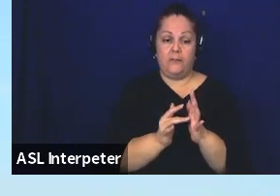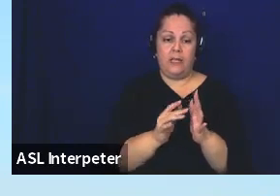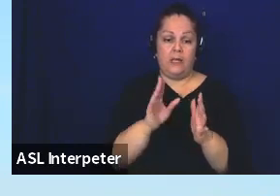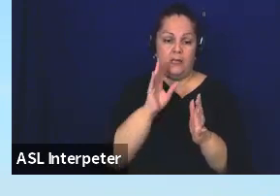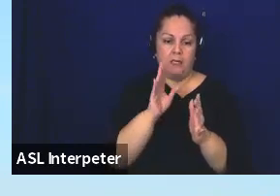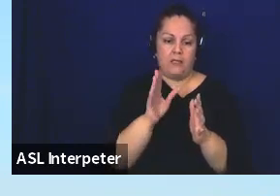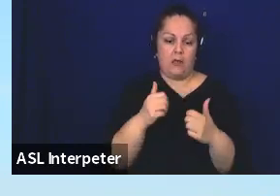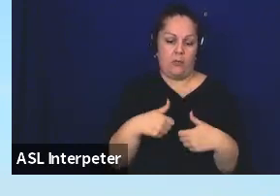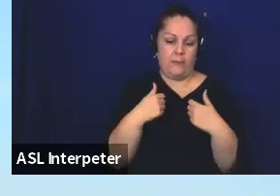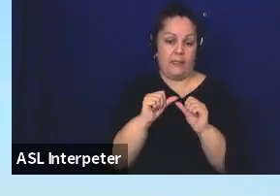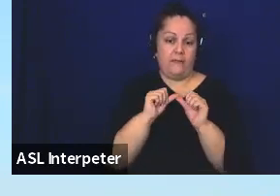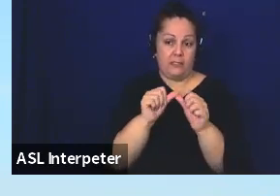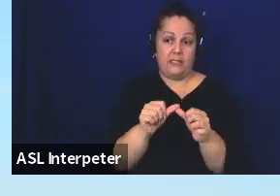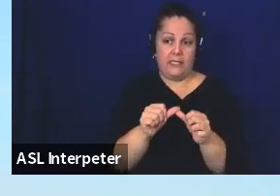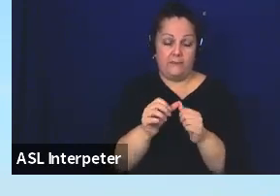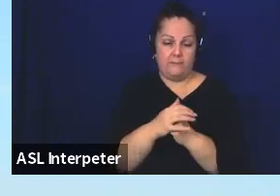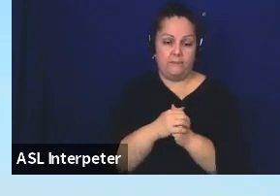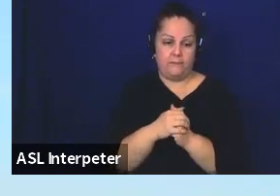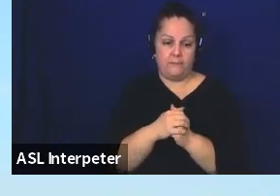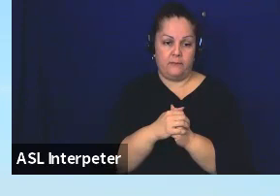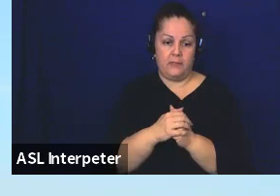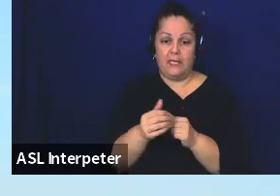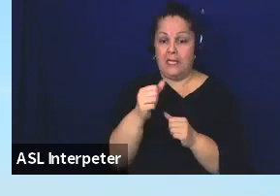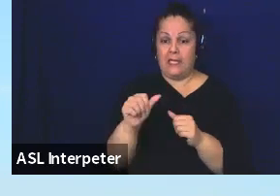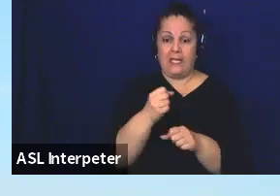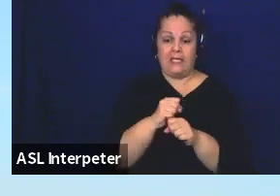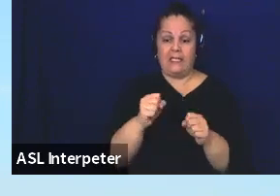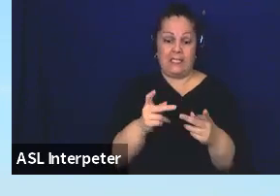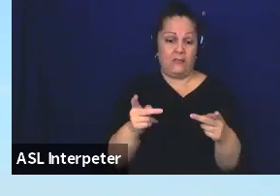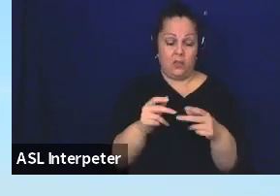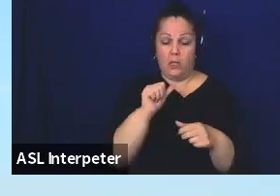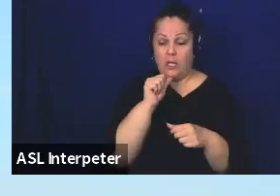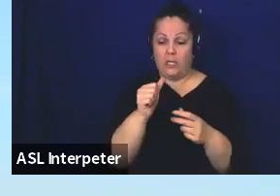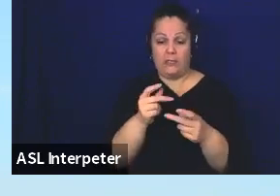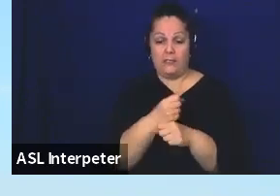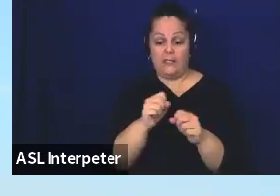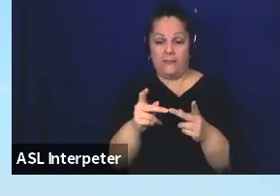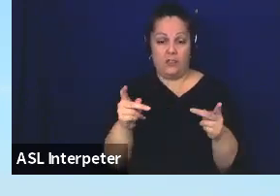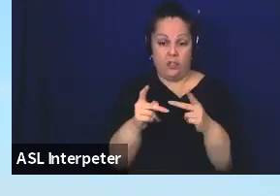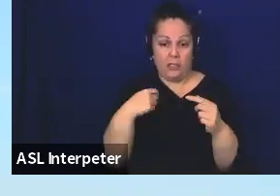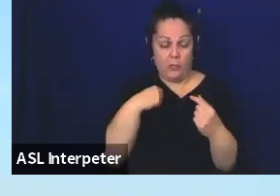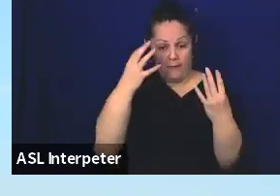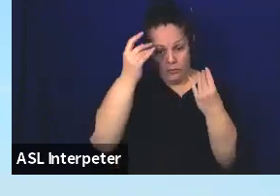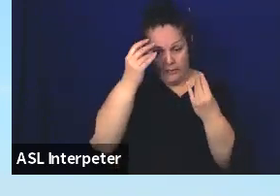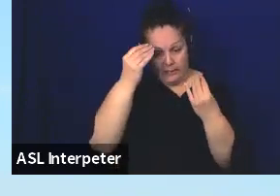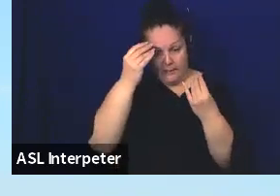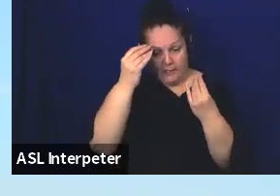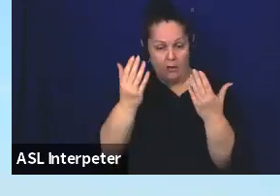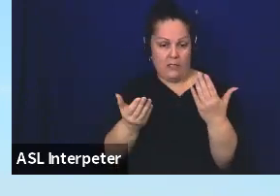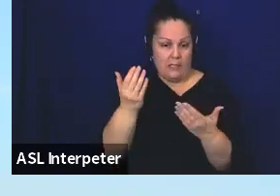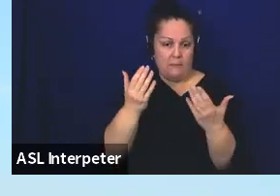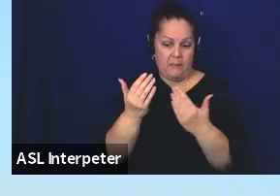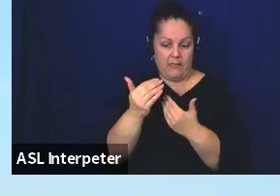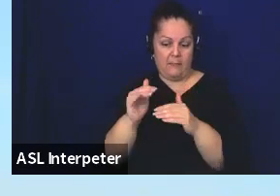to be life sustaining. Are there any safe zones or unsafe zones that we should be thinking about that might be limited